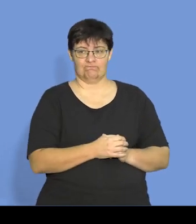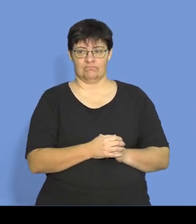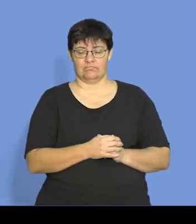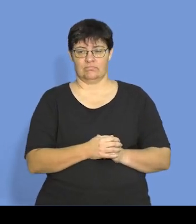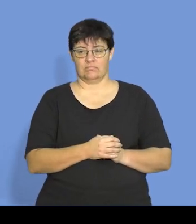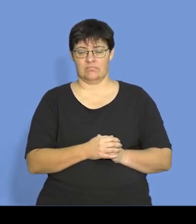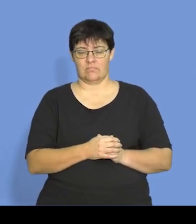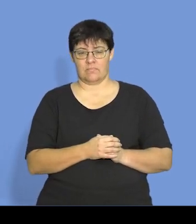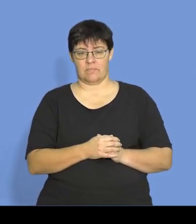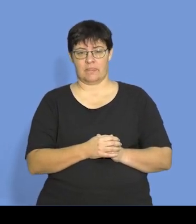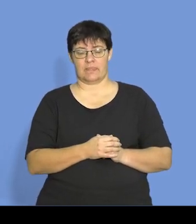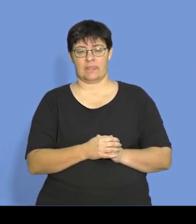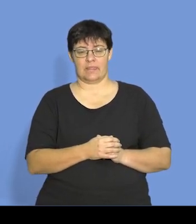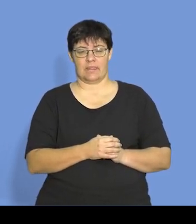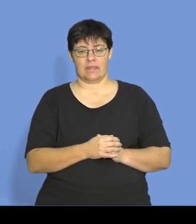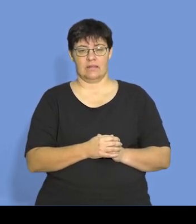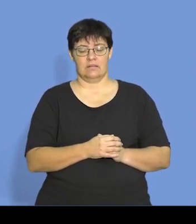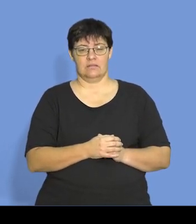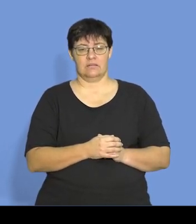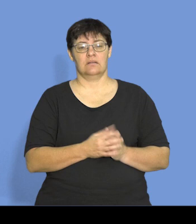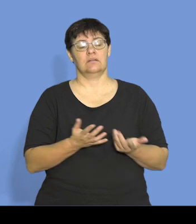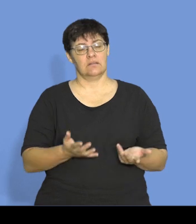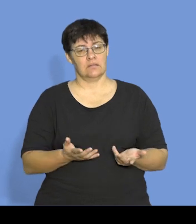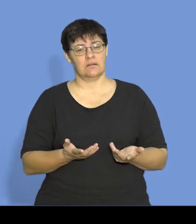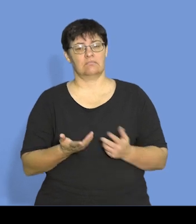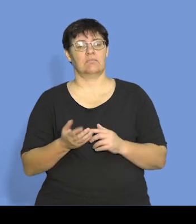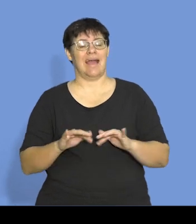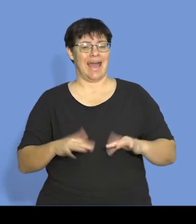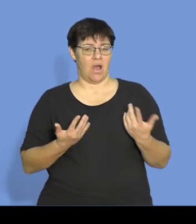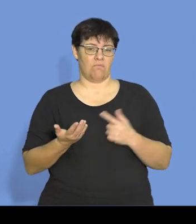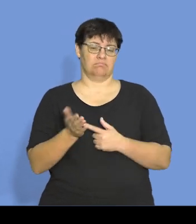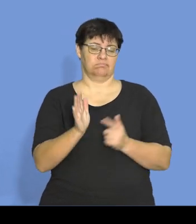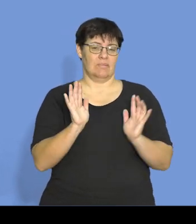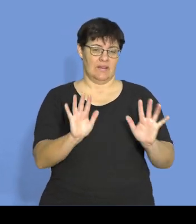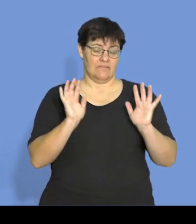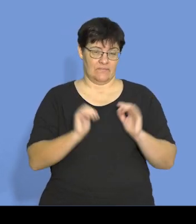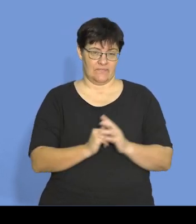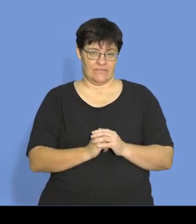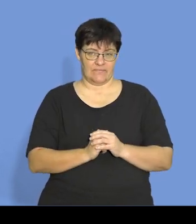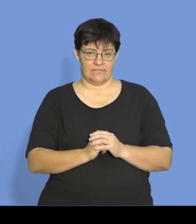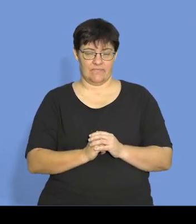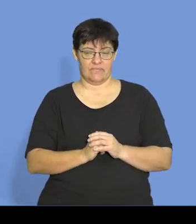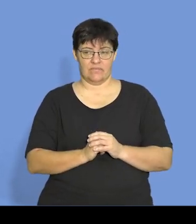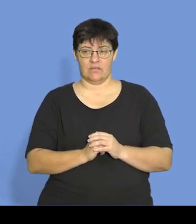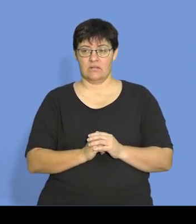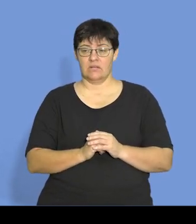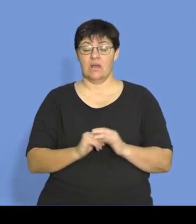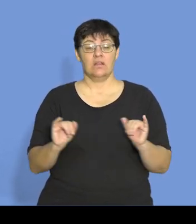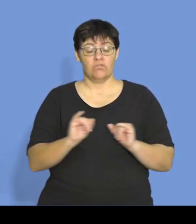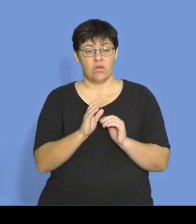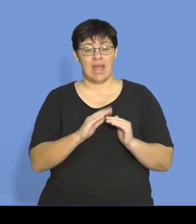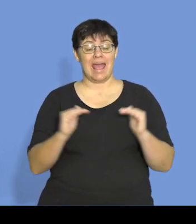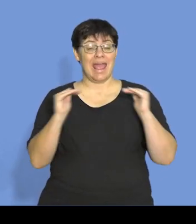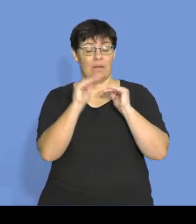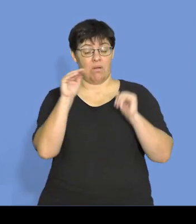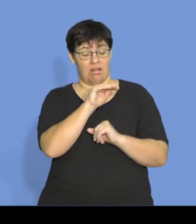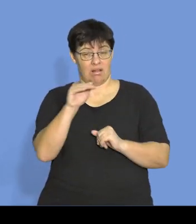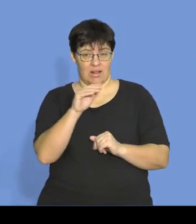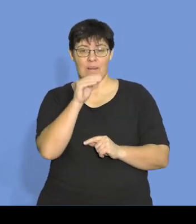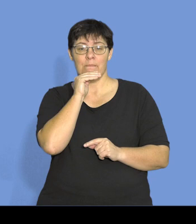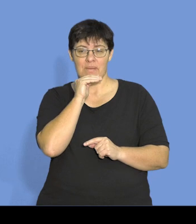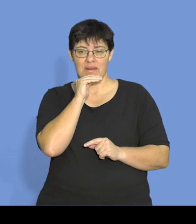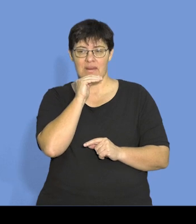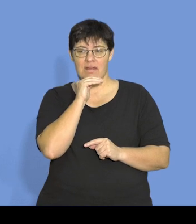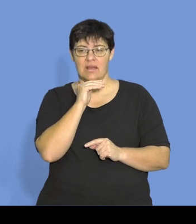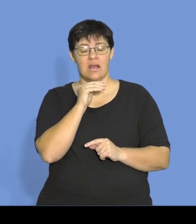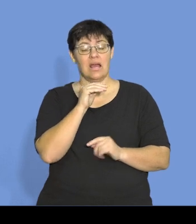the left-hand side of the -3. And this is how you will leave it. As soon as you introduce equality,